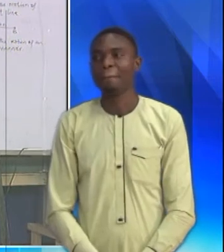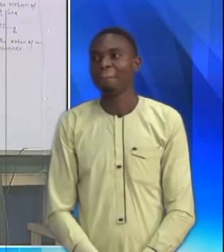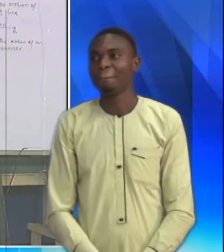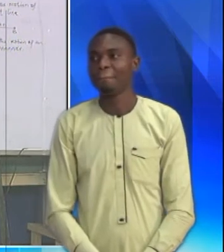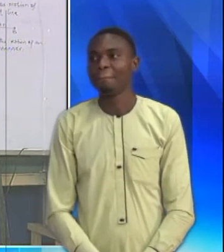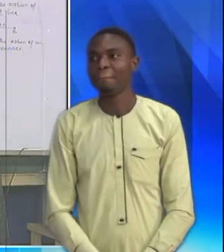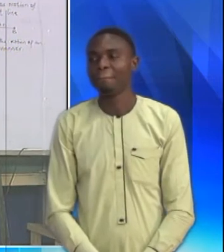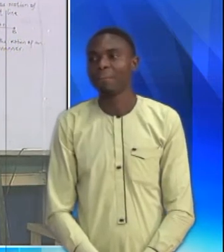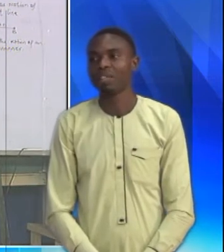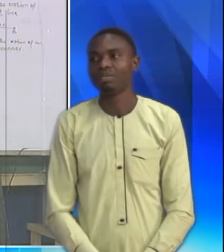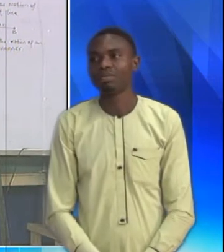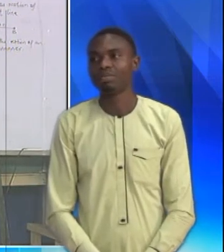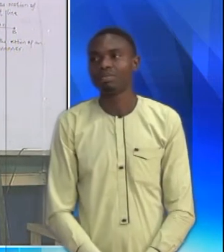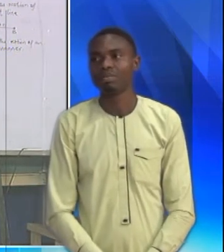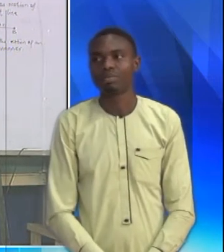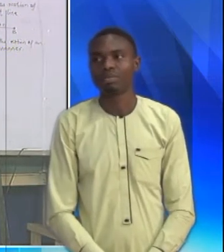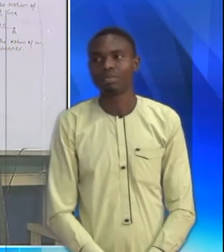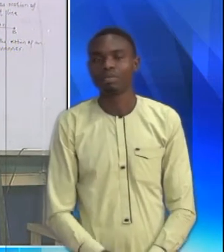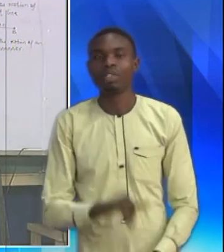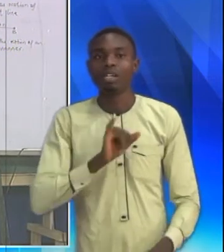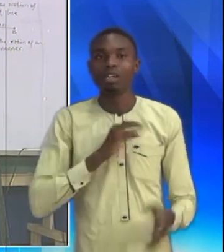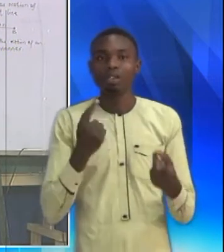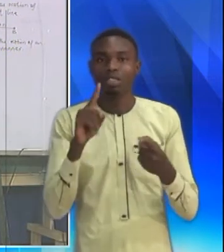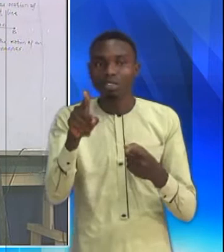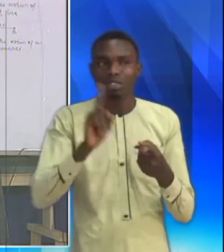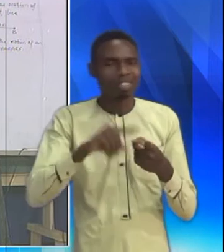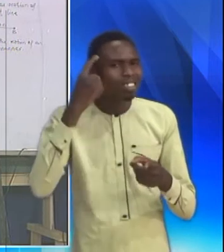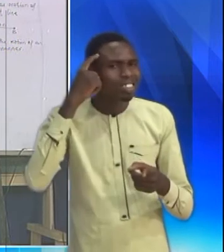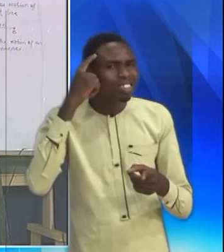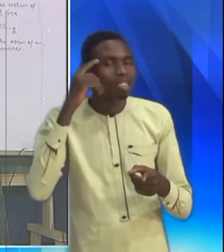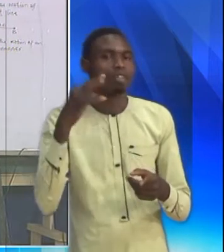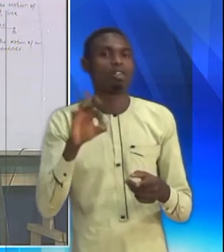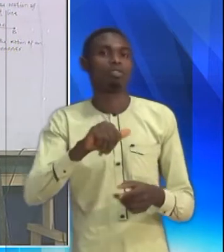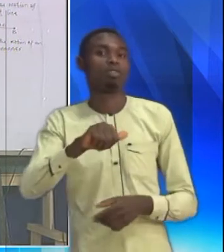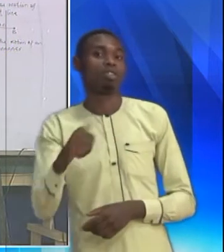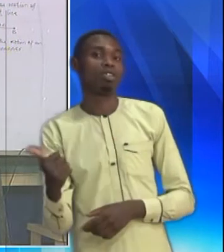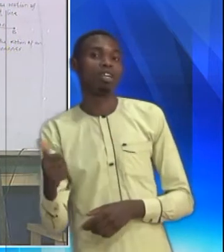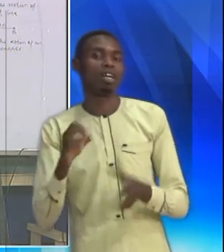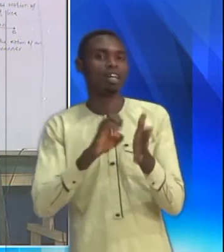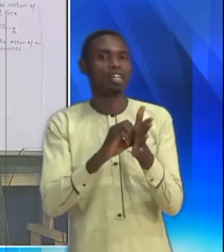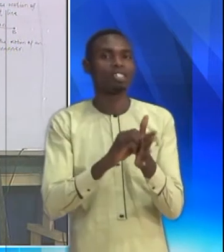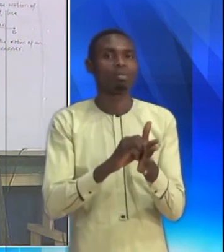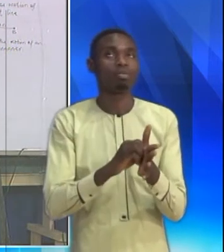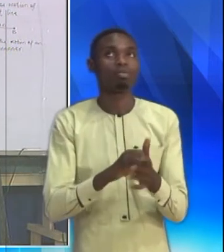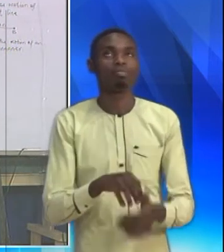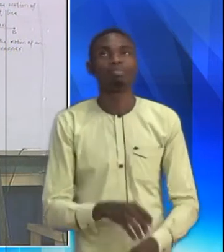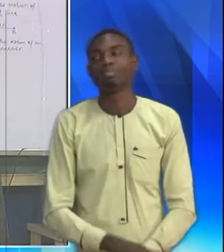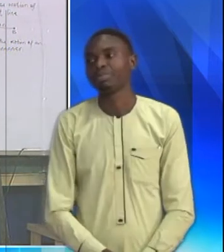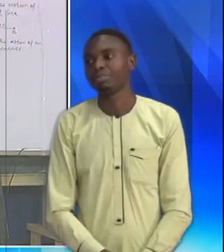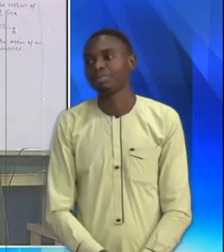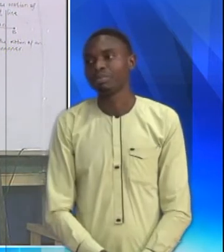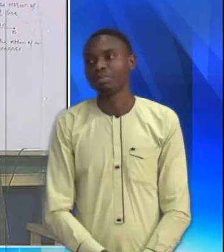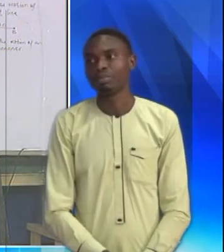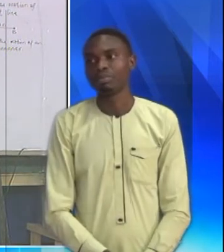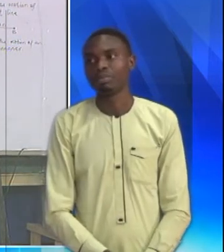motion. I want you to think of several other examples of circulatory motion there, so that you can